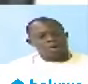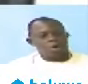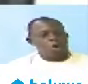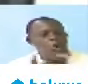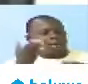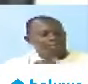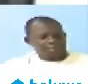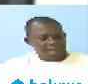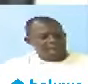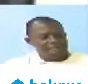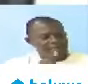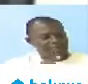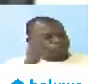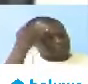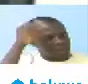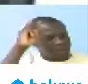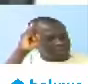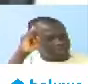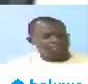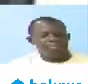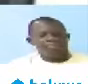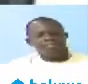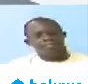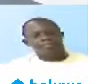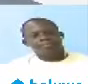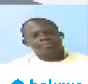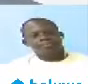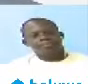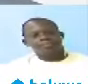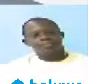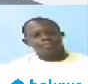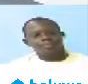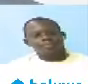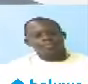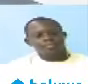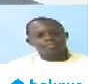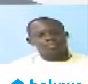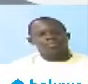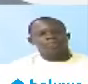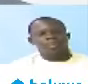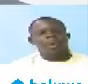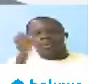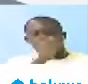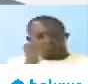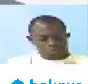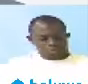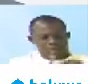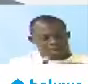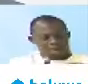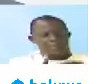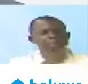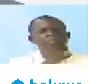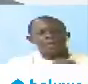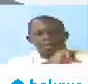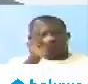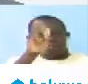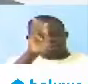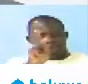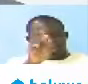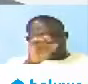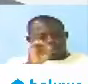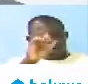Reason for having that idea was Kukoile Mbondinoye. It was Kukoile who took us out from